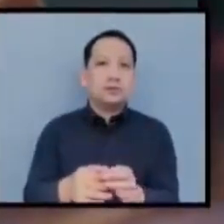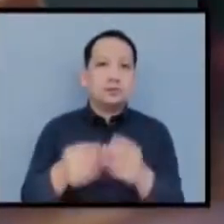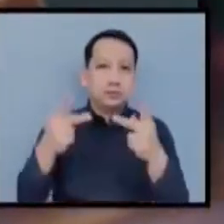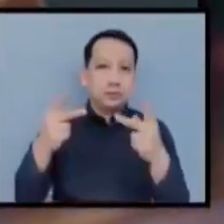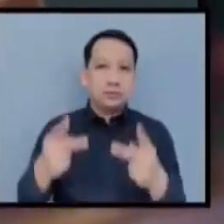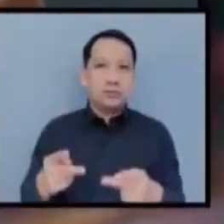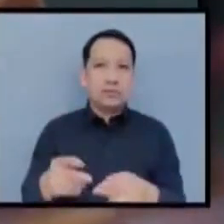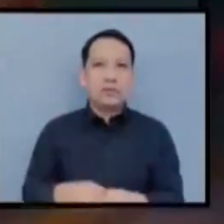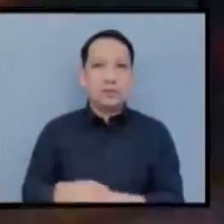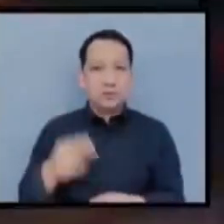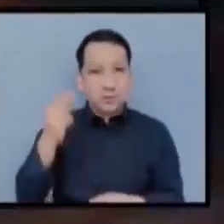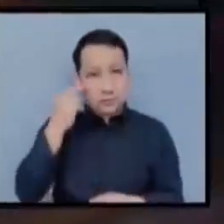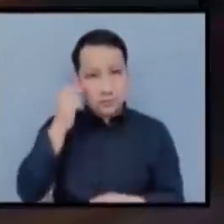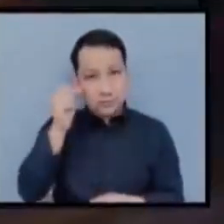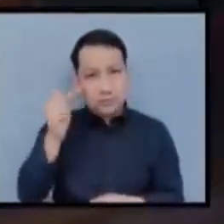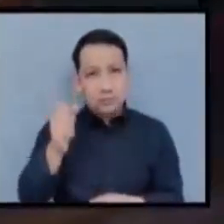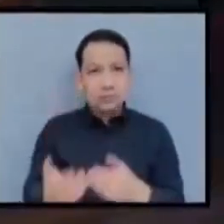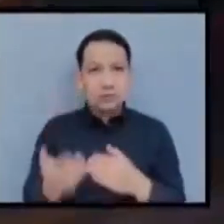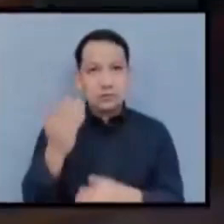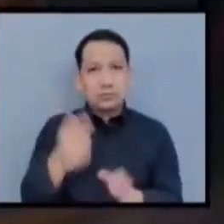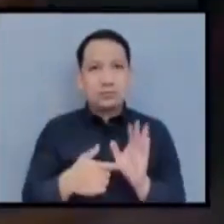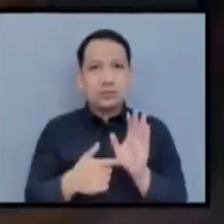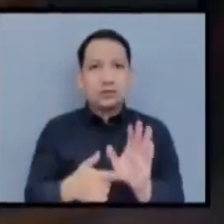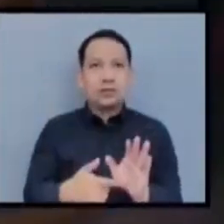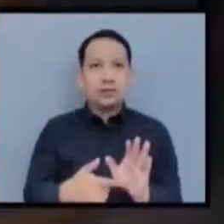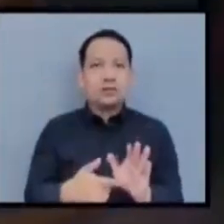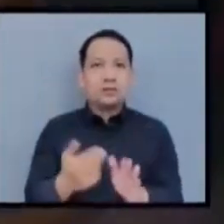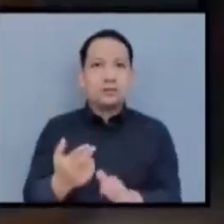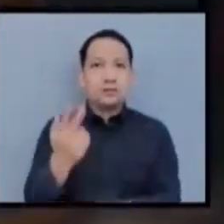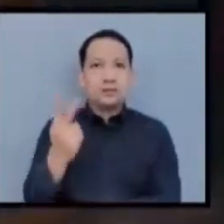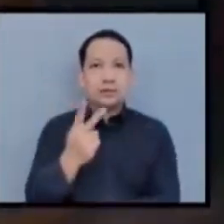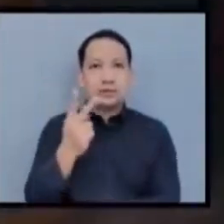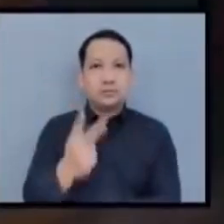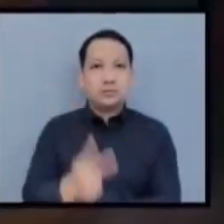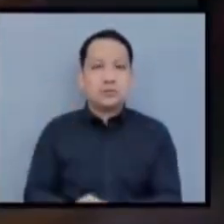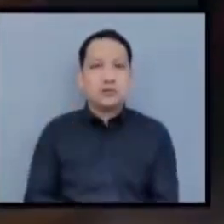Noel Talakay para sa Morning Show ng Bayan, Rise and Shine, Pilipinas.